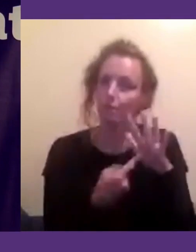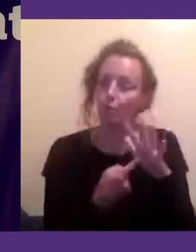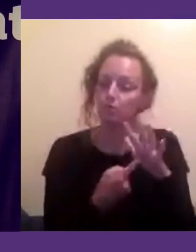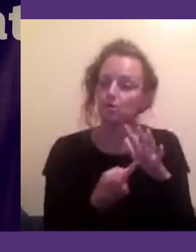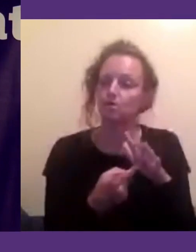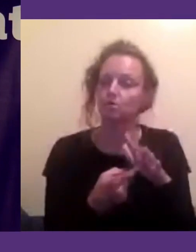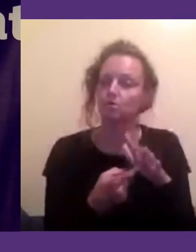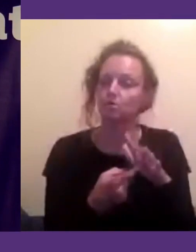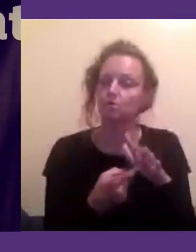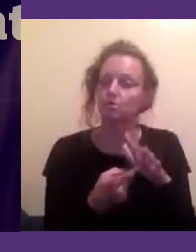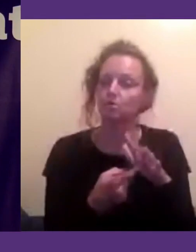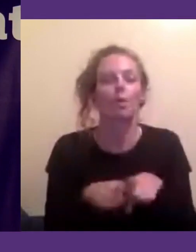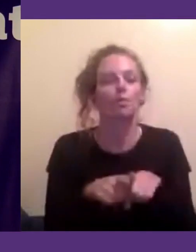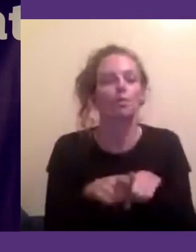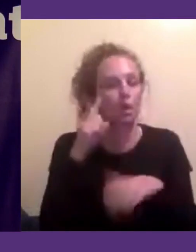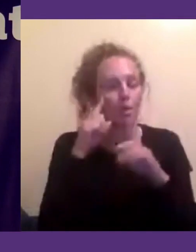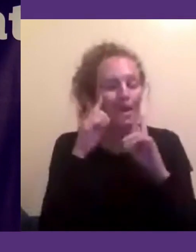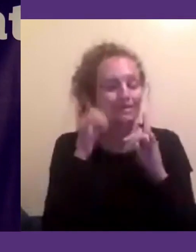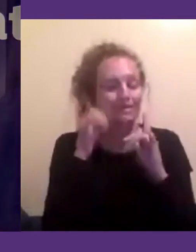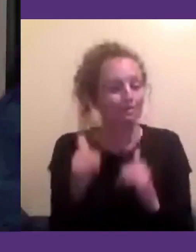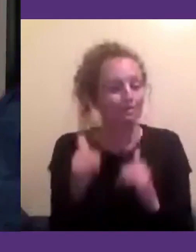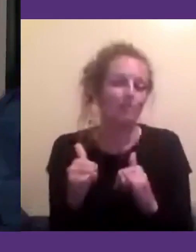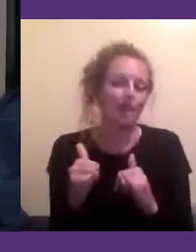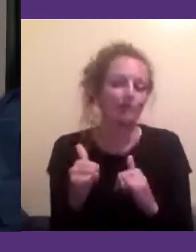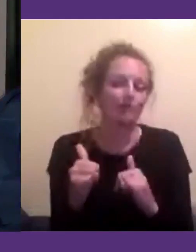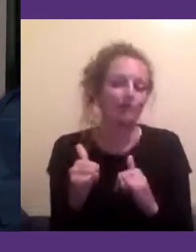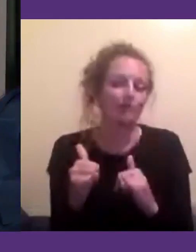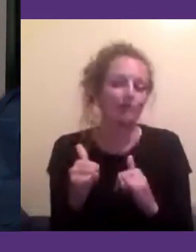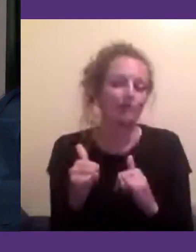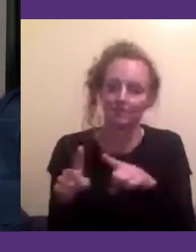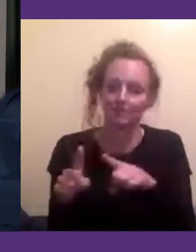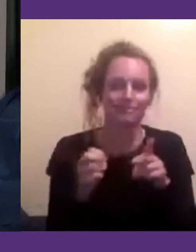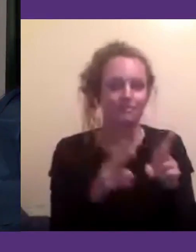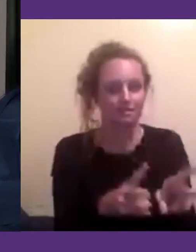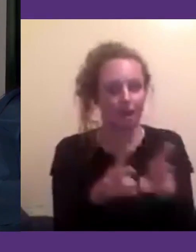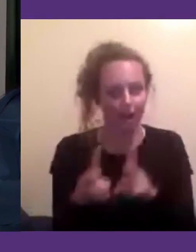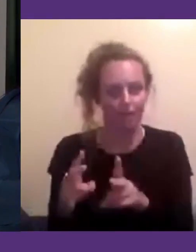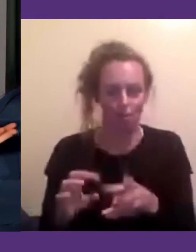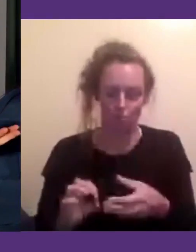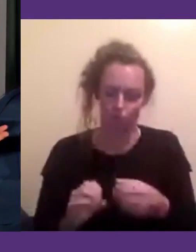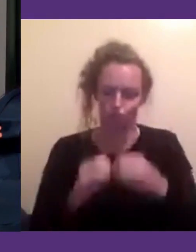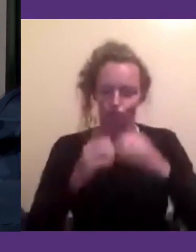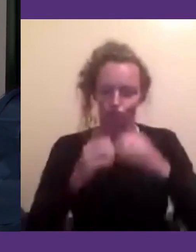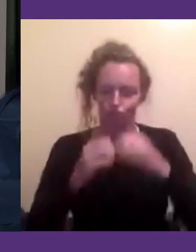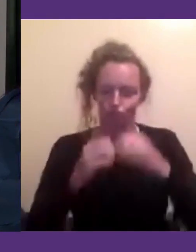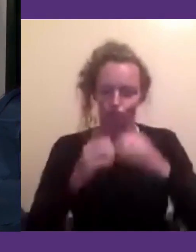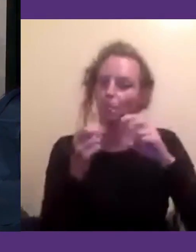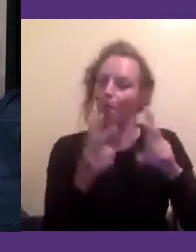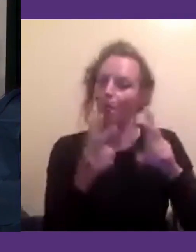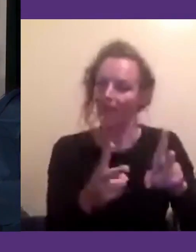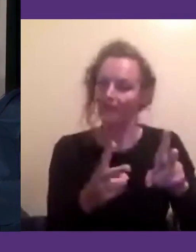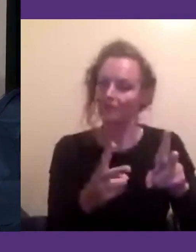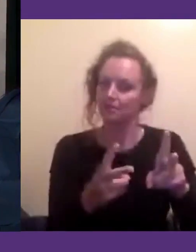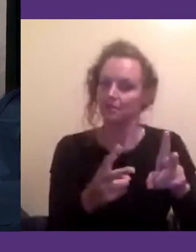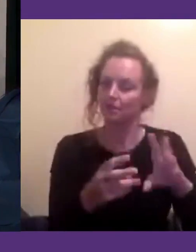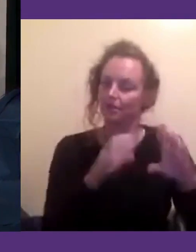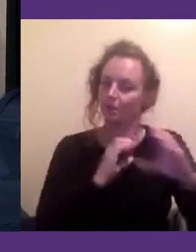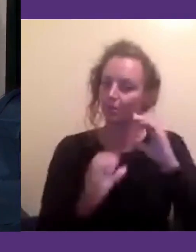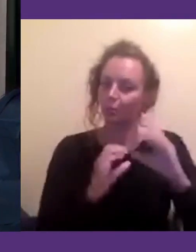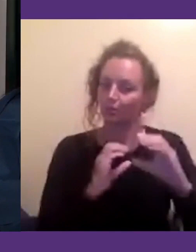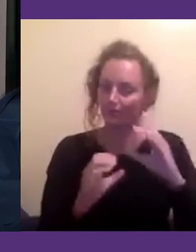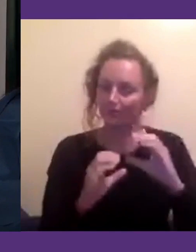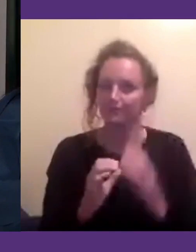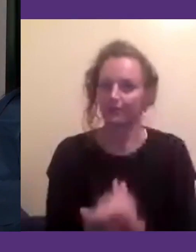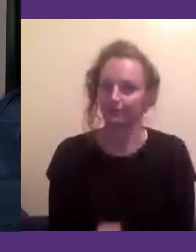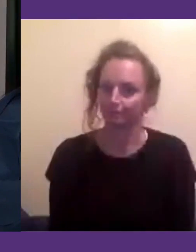when at the moment like majority of young people are getting their news from social media. So I mean, it's sort of a win-win if we try out